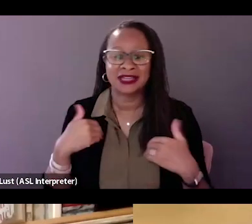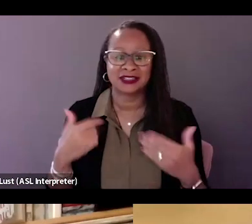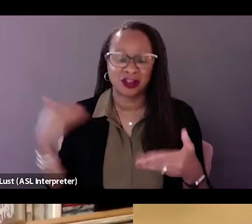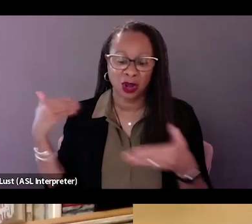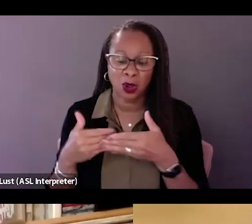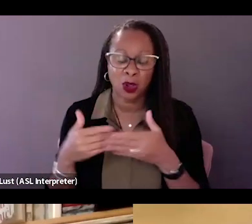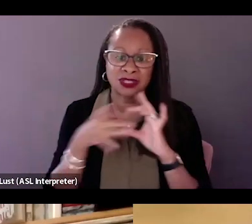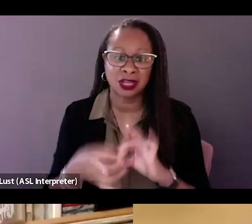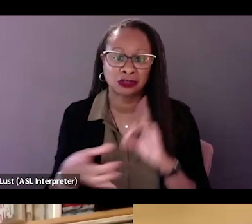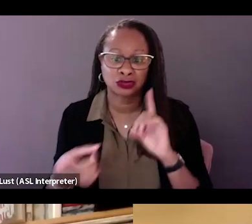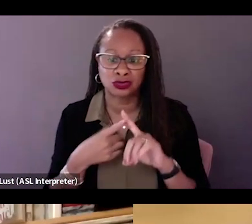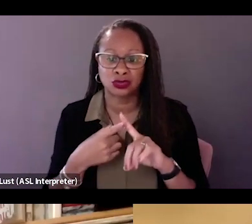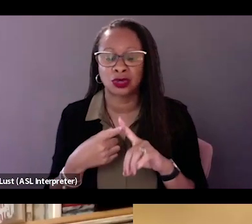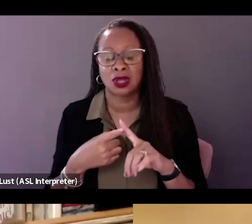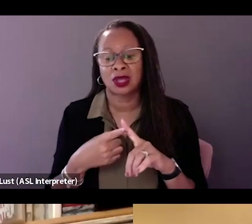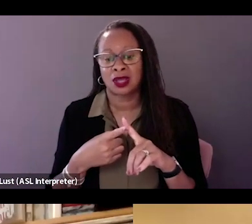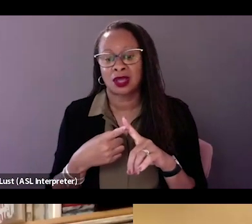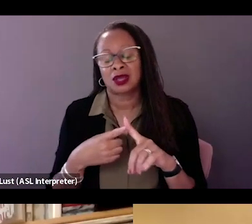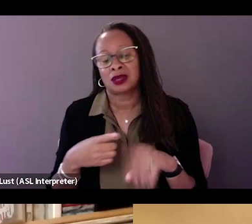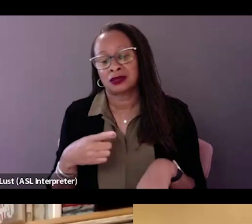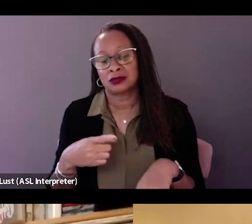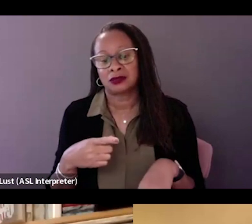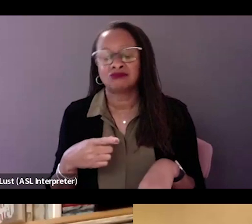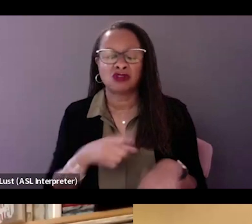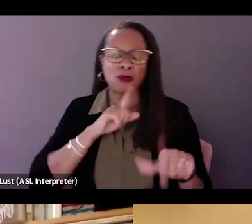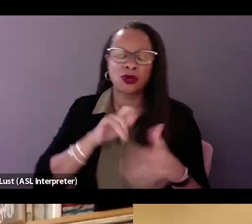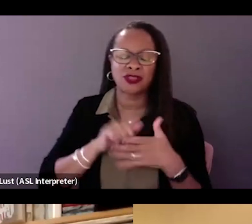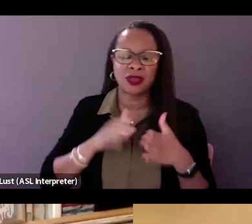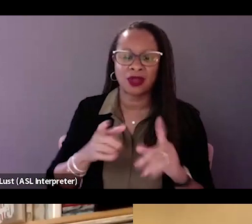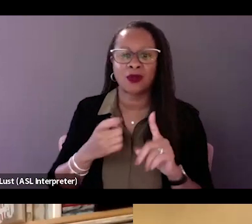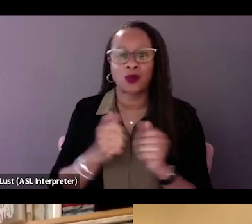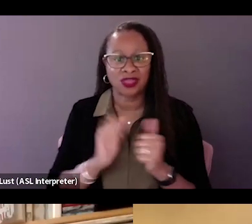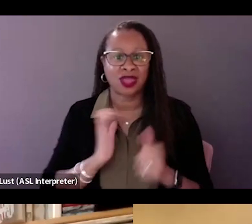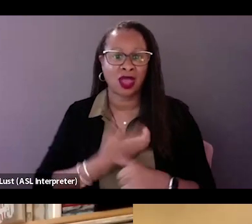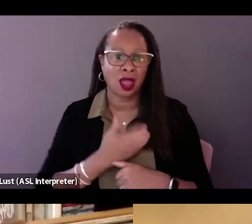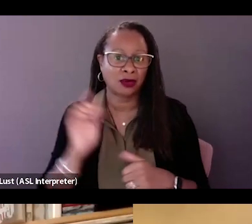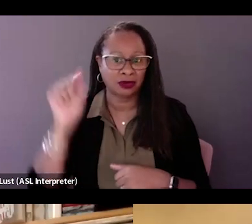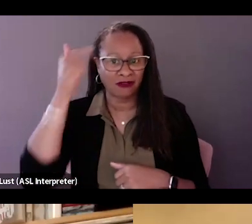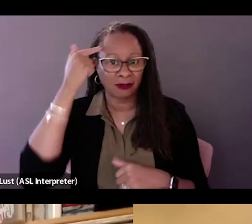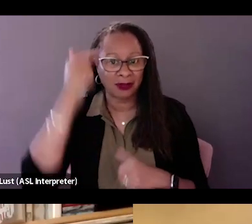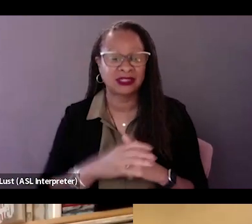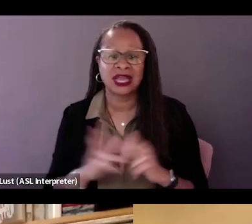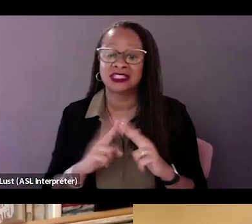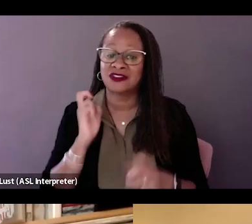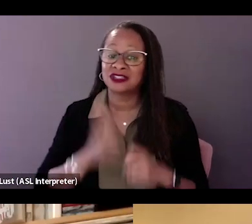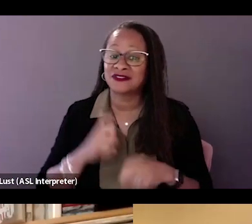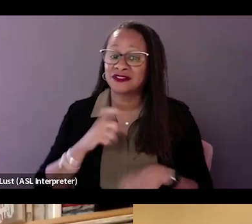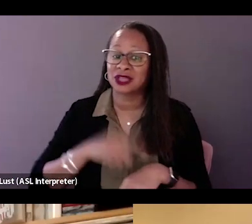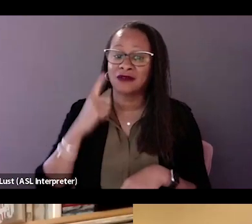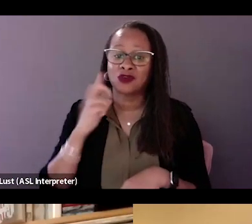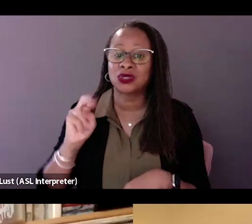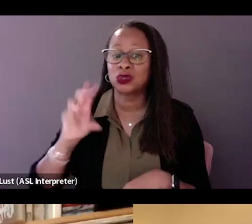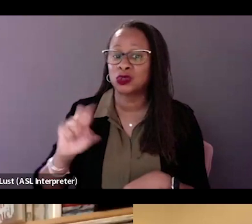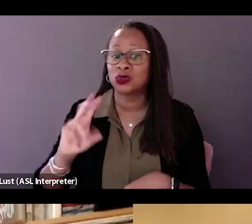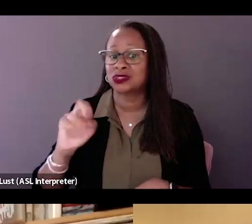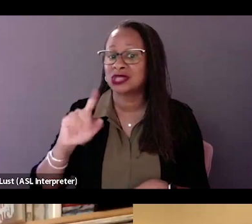ties, as per reports, with our current government. So it's a difficult time for news networks in India